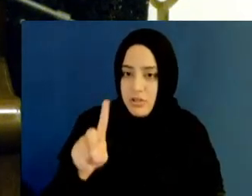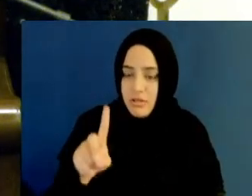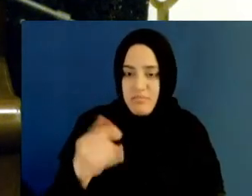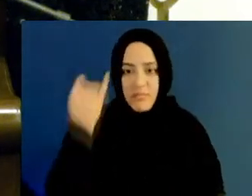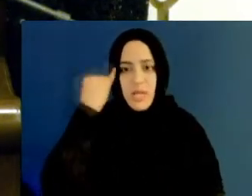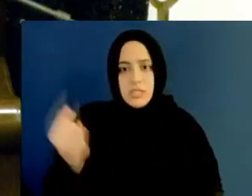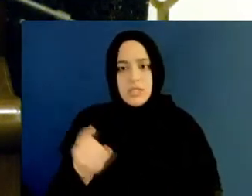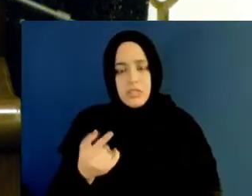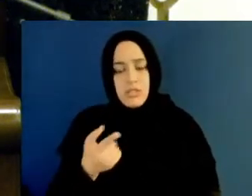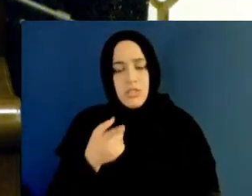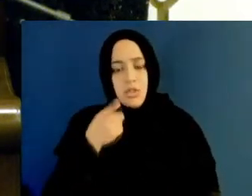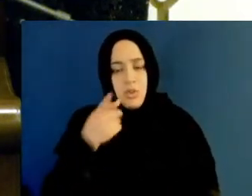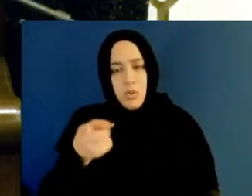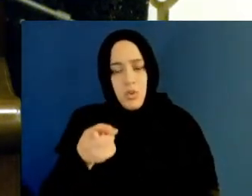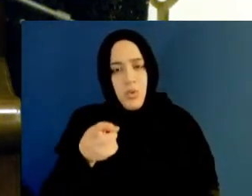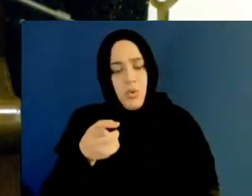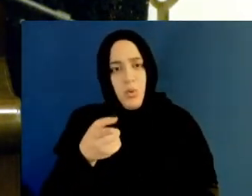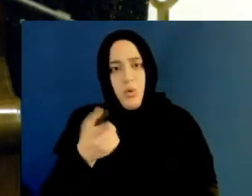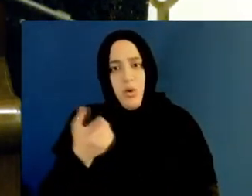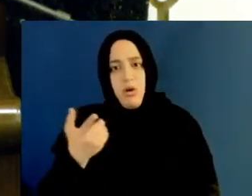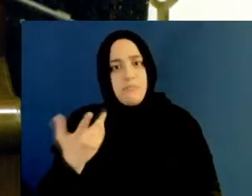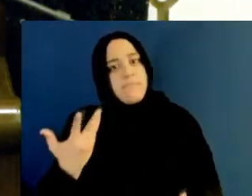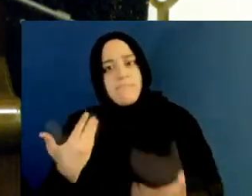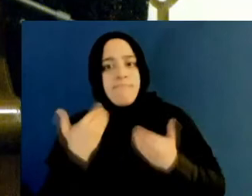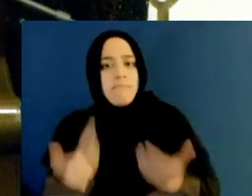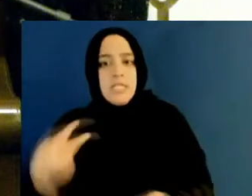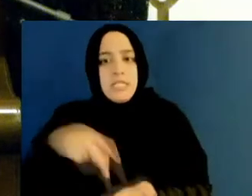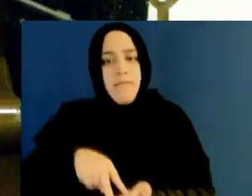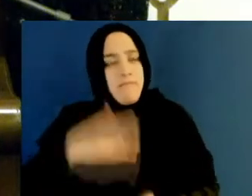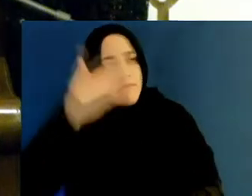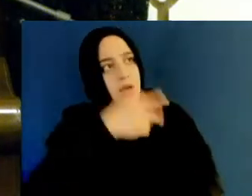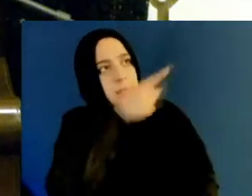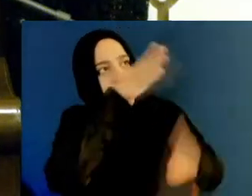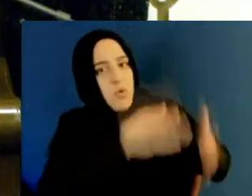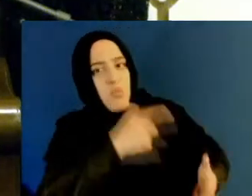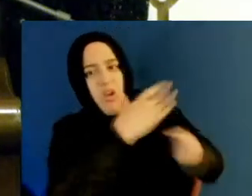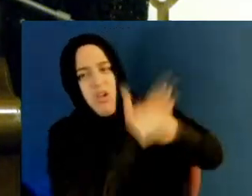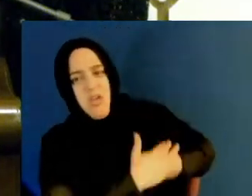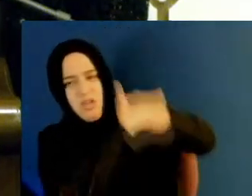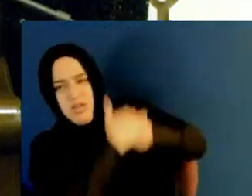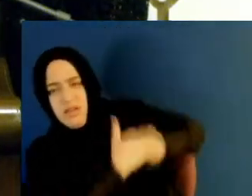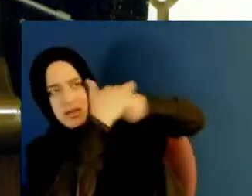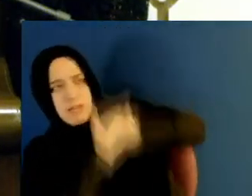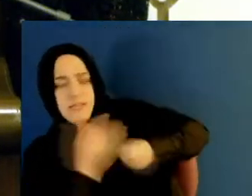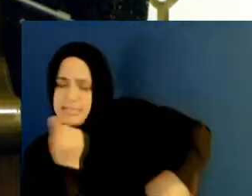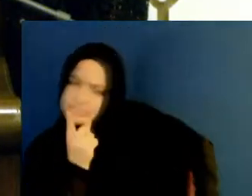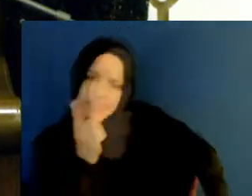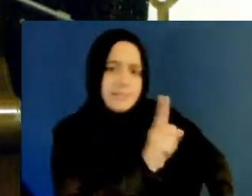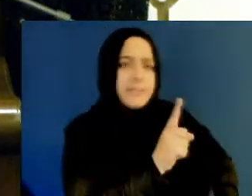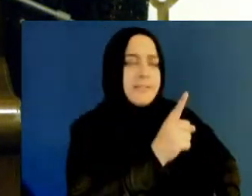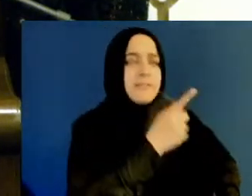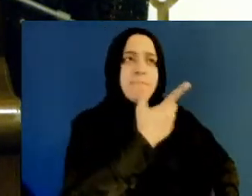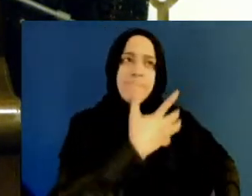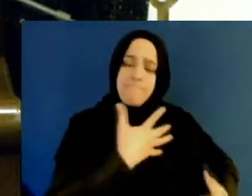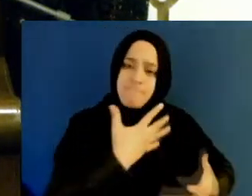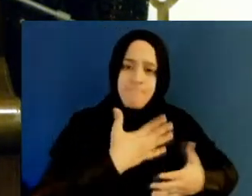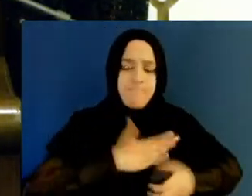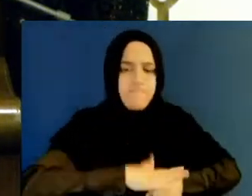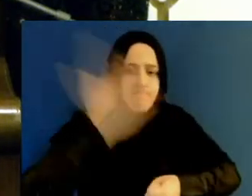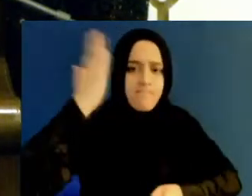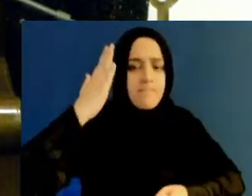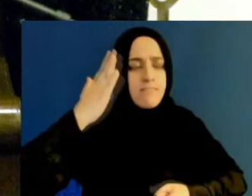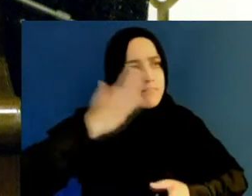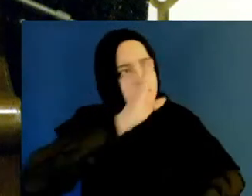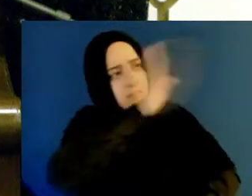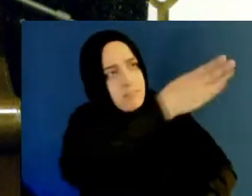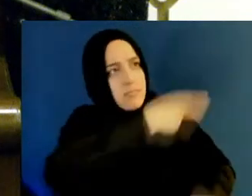hurt you and execute you and do whatever you want, intimidate you. Understand this hadith. Sah. Now look at how Imam Sajjad applies